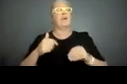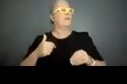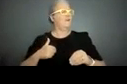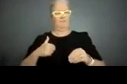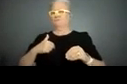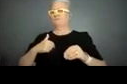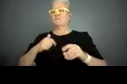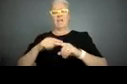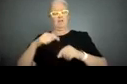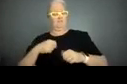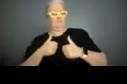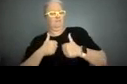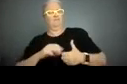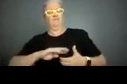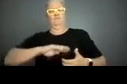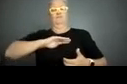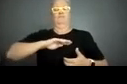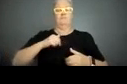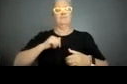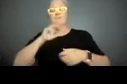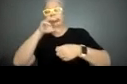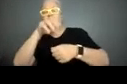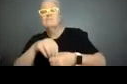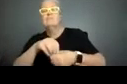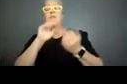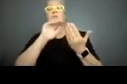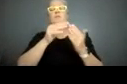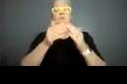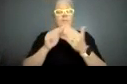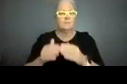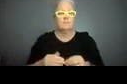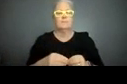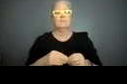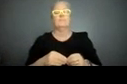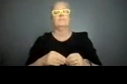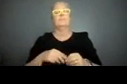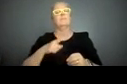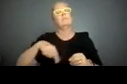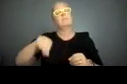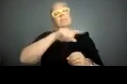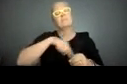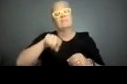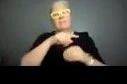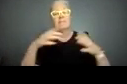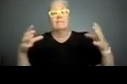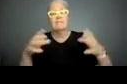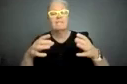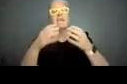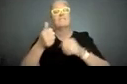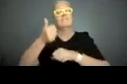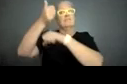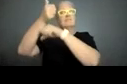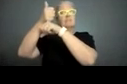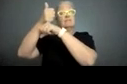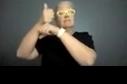Miss Mkhole is a member of the school-based support team. The team also includes the principal, other teachers